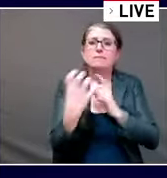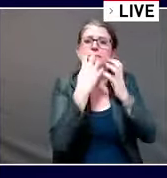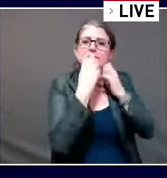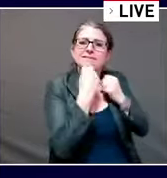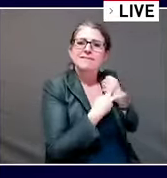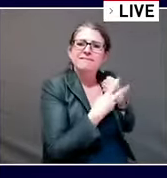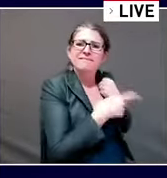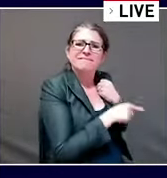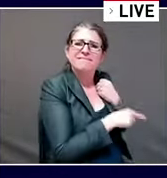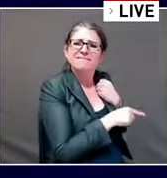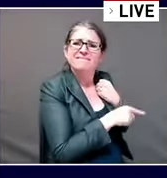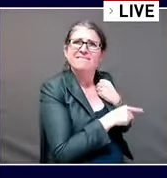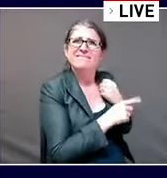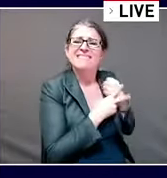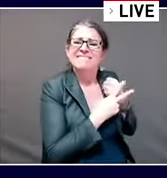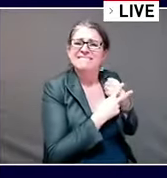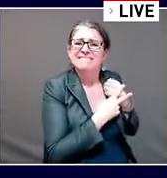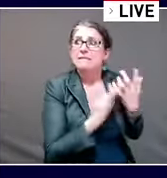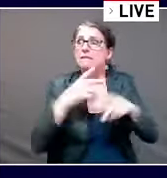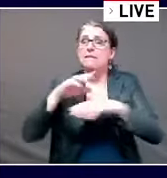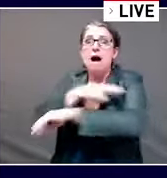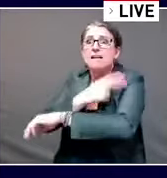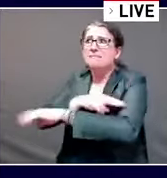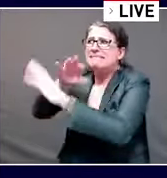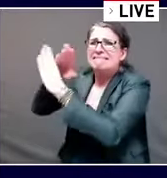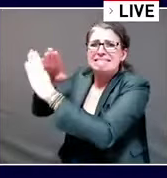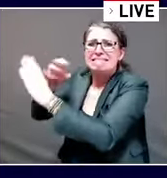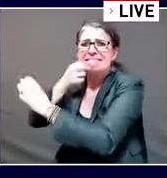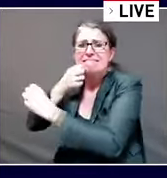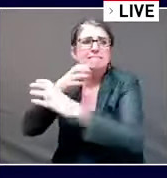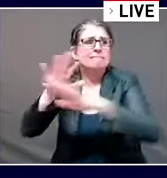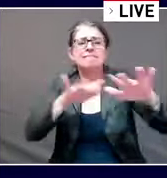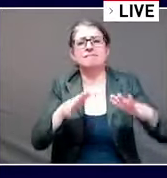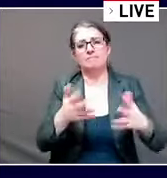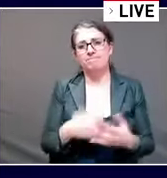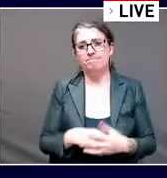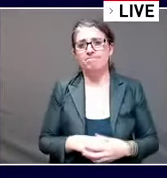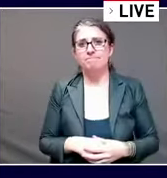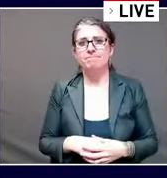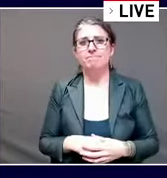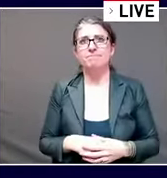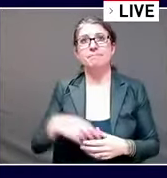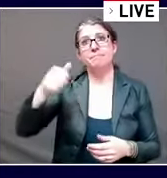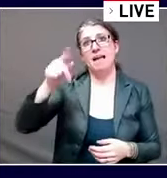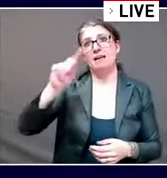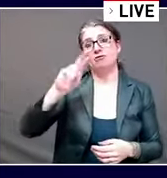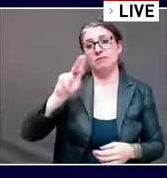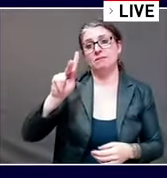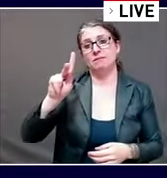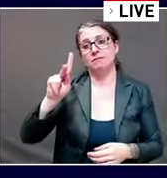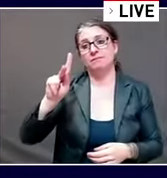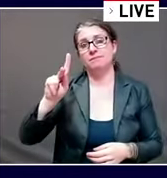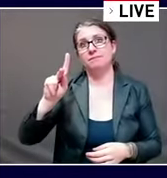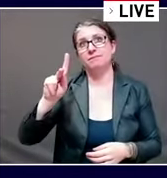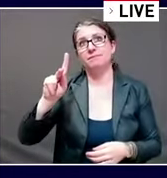Thank you very much. I wanted to start by, I have a couple things. I wanted to start by just checking a number. Was